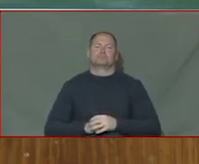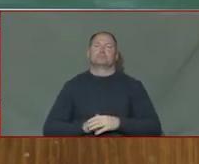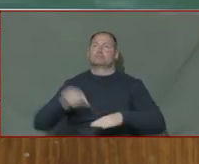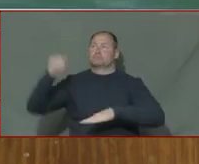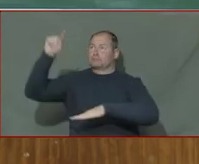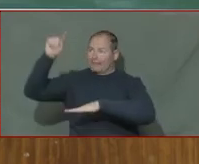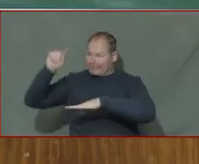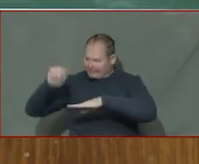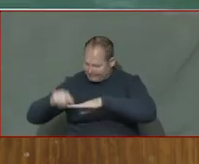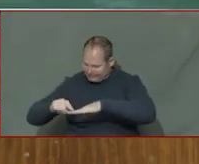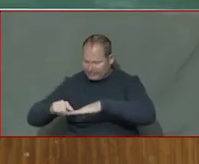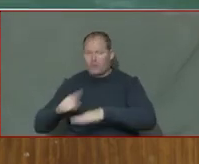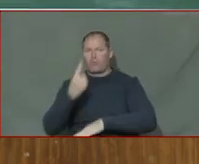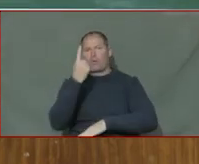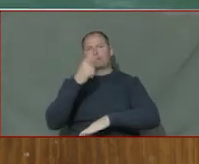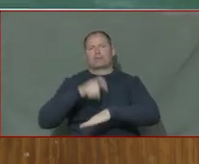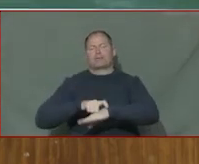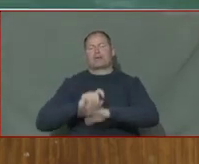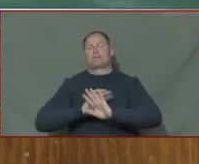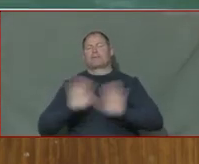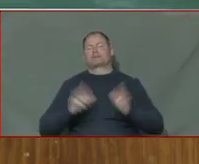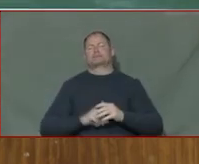once.